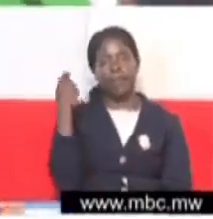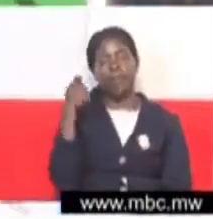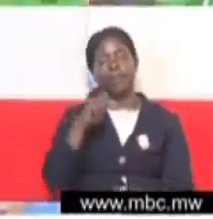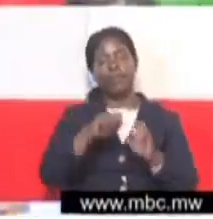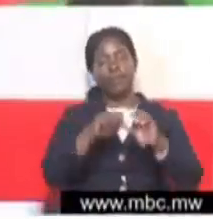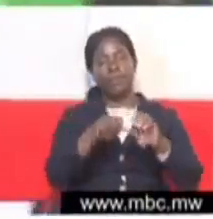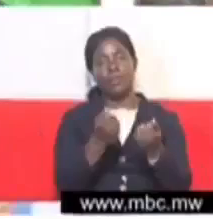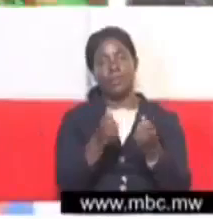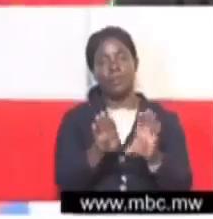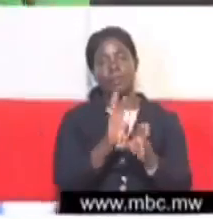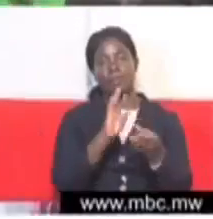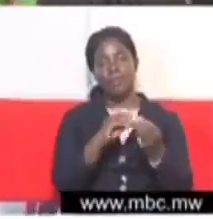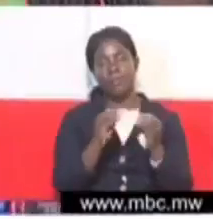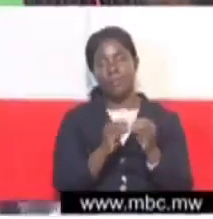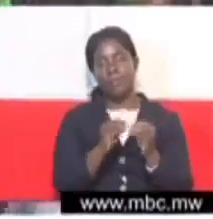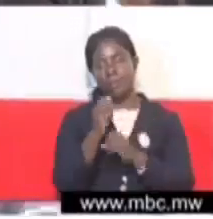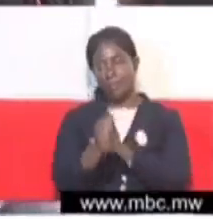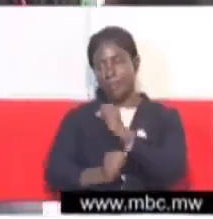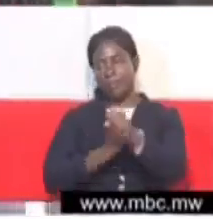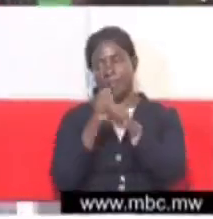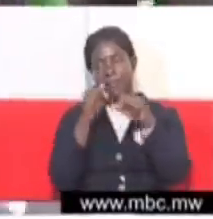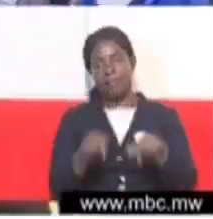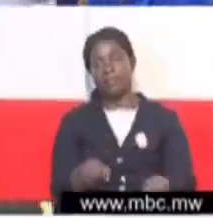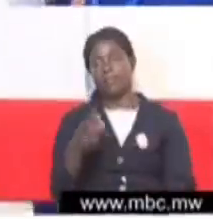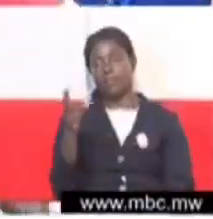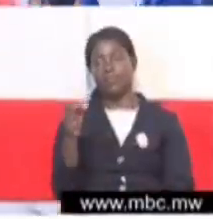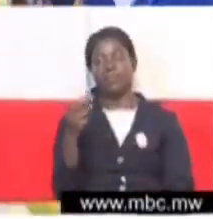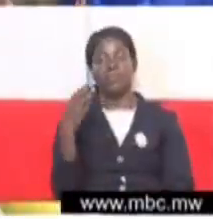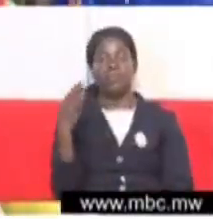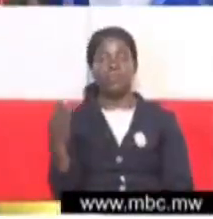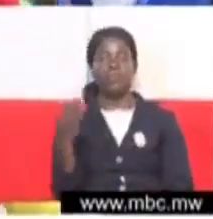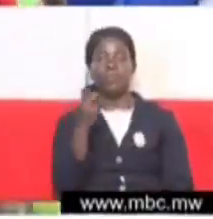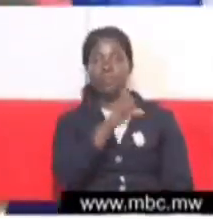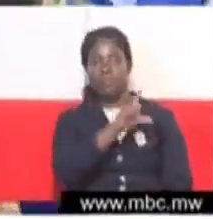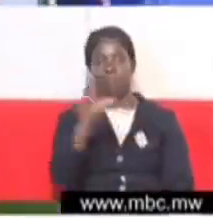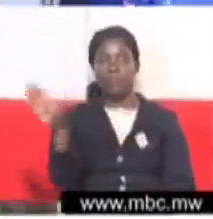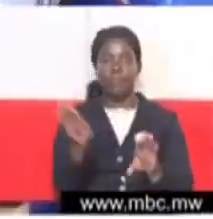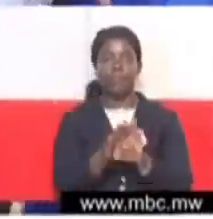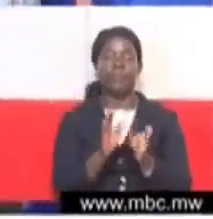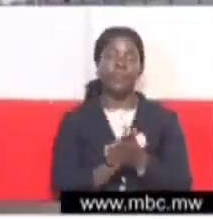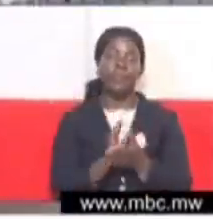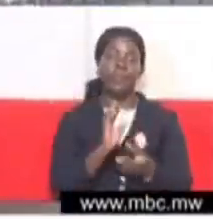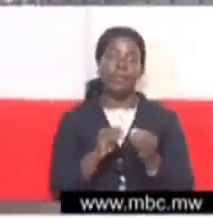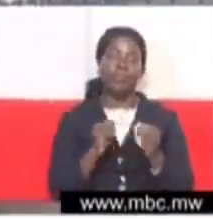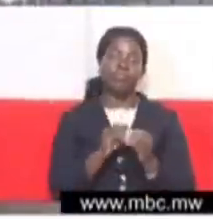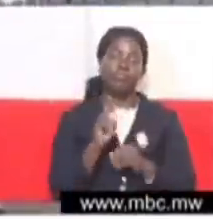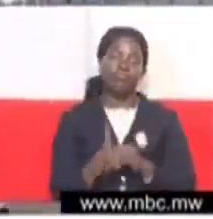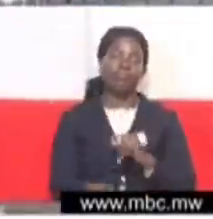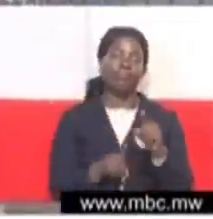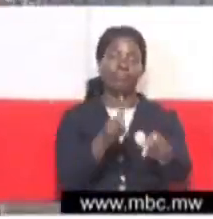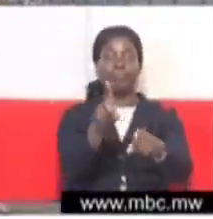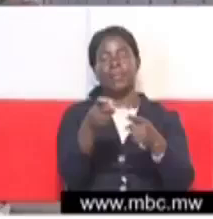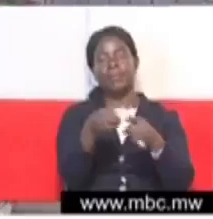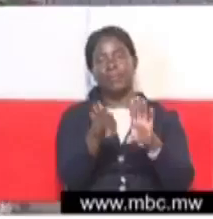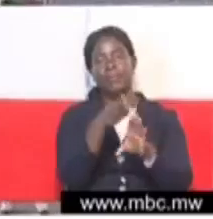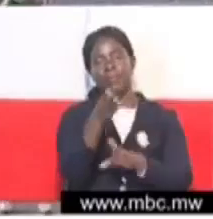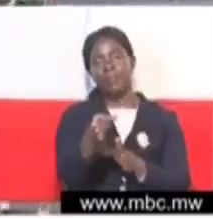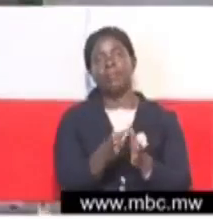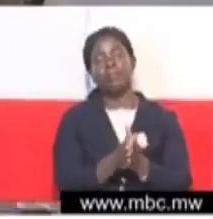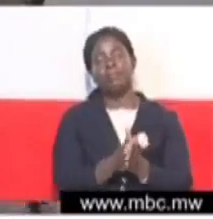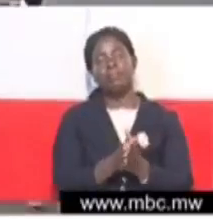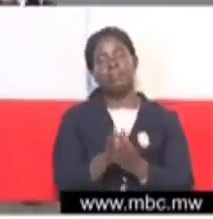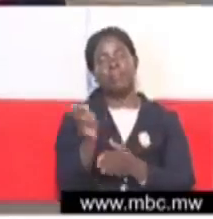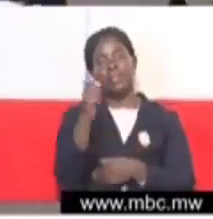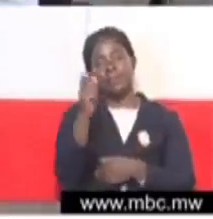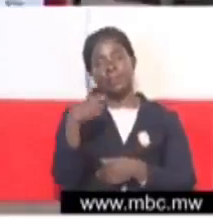Council hosted the 2024 Tourism Street Carnival in Longwe, which kicked off with a march from Memorial Tower to Presidential Drive in the